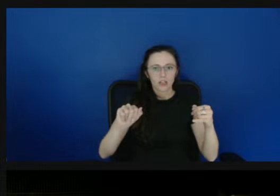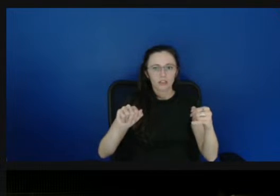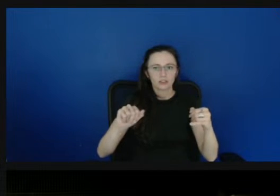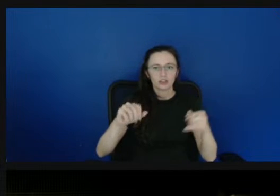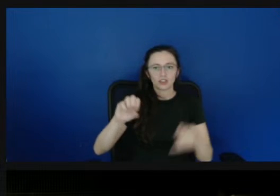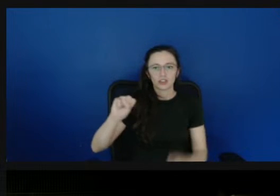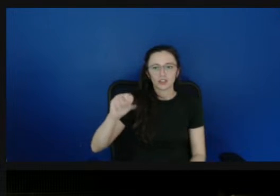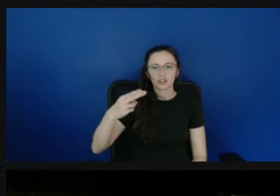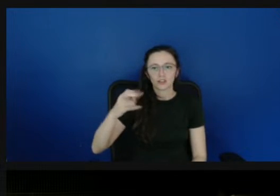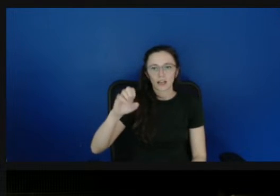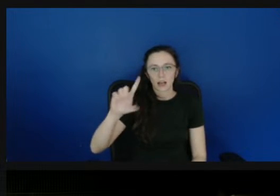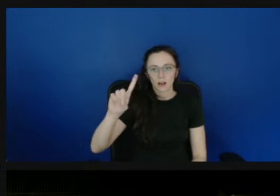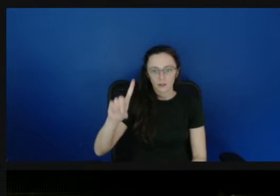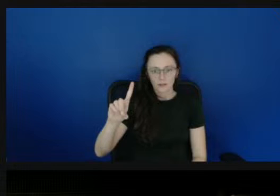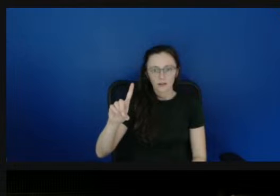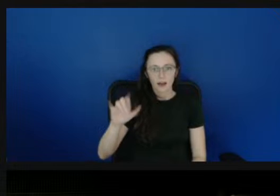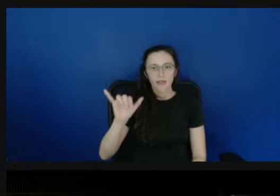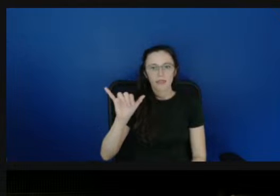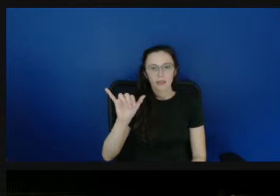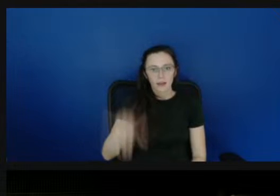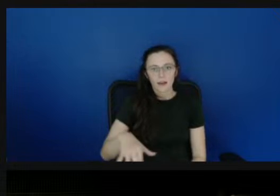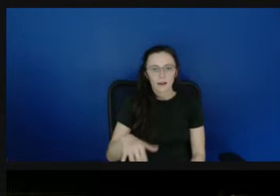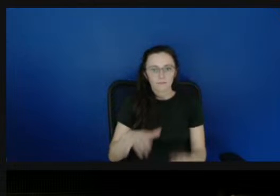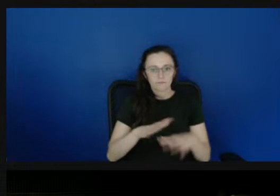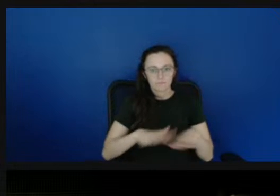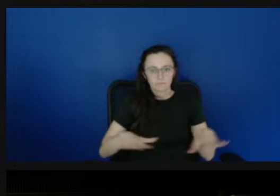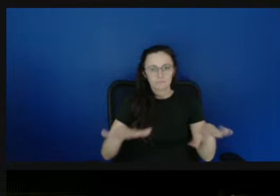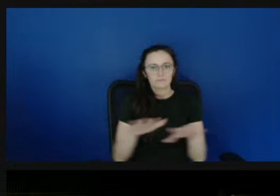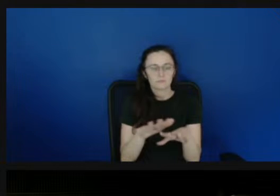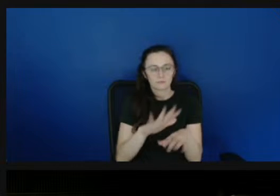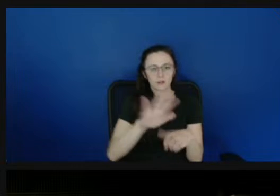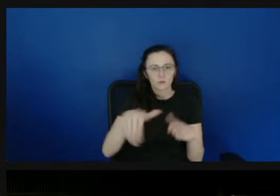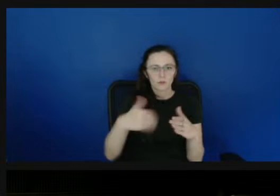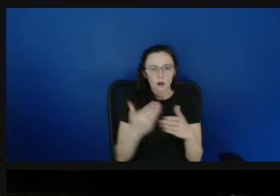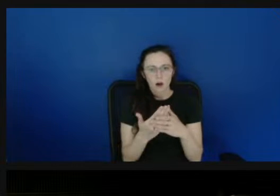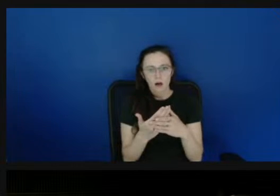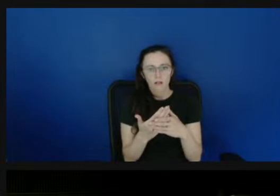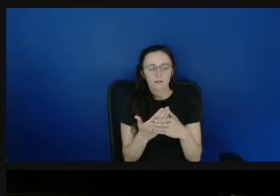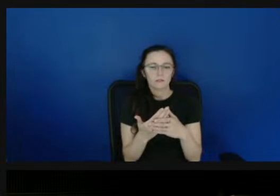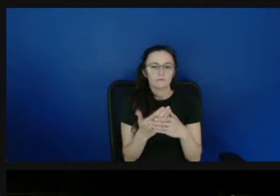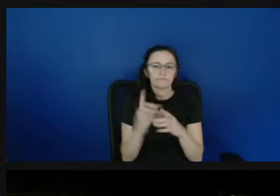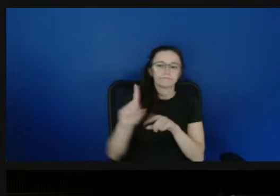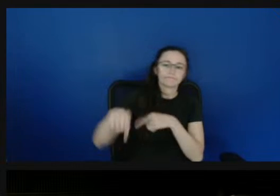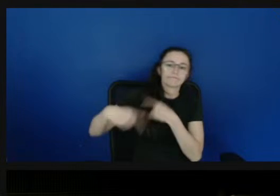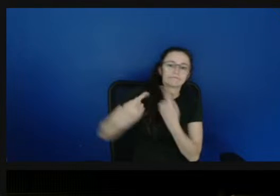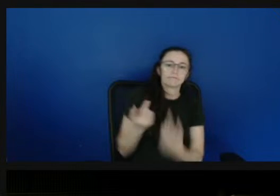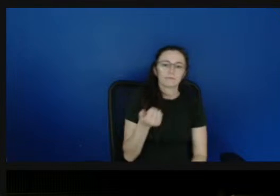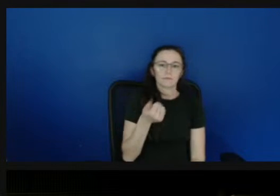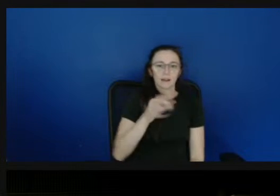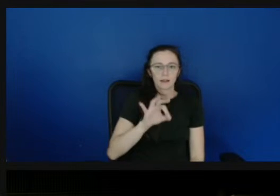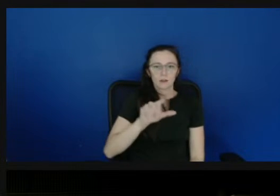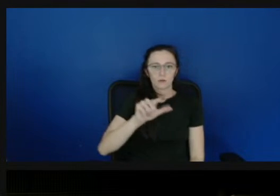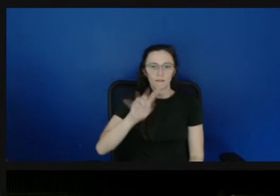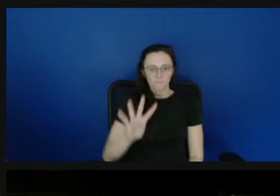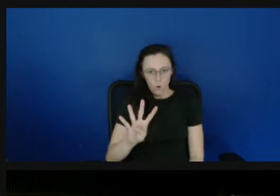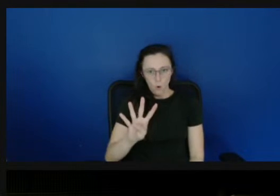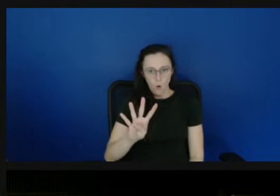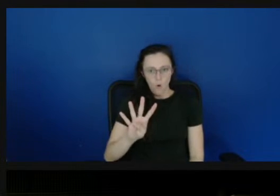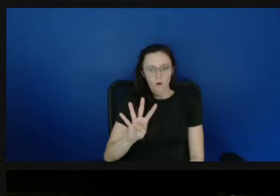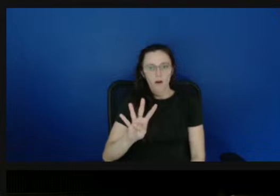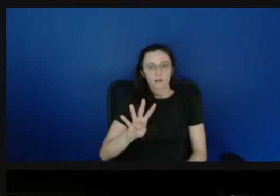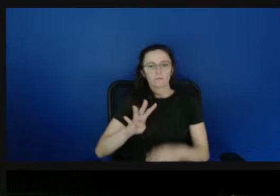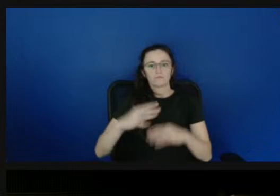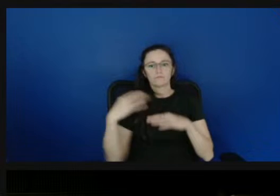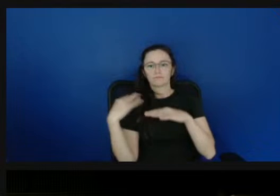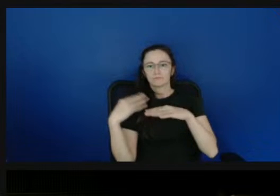caldera. That's a result of all those lava lakes prior to 1924 spilling out and sending flows from that area